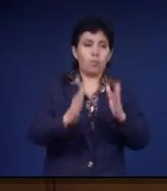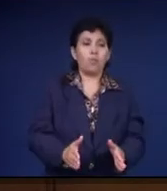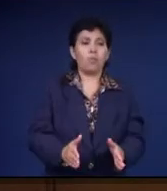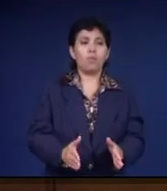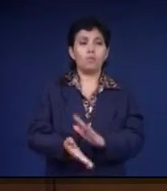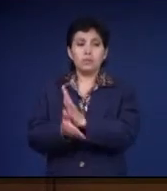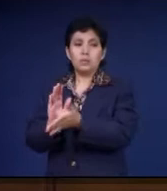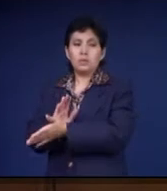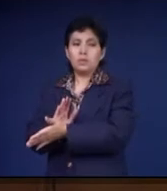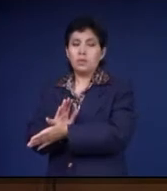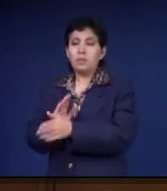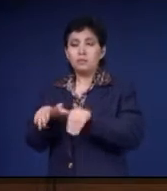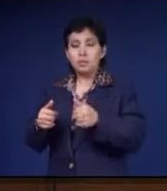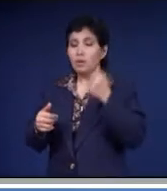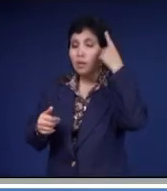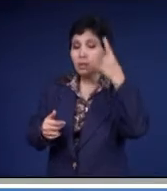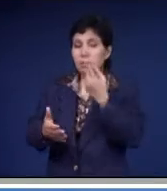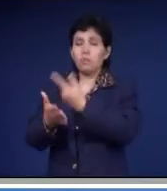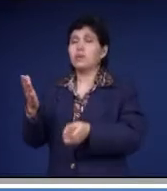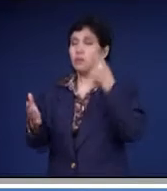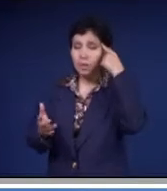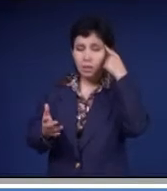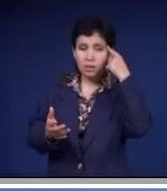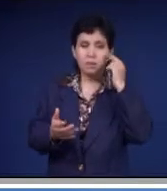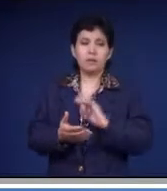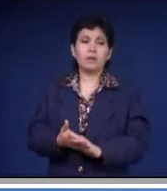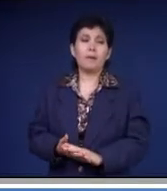archives or interviews to understand what they're thinking.